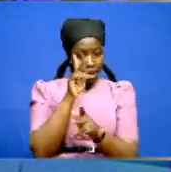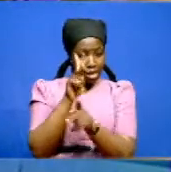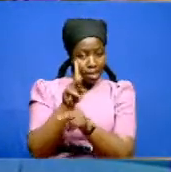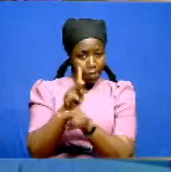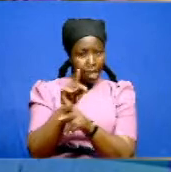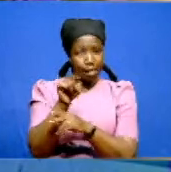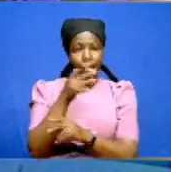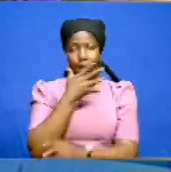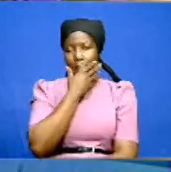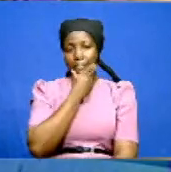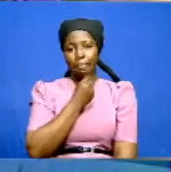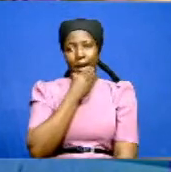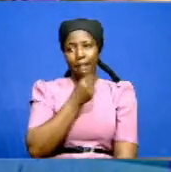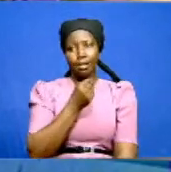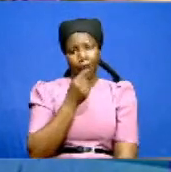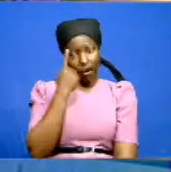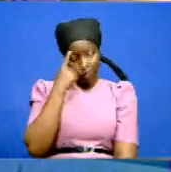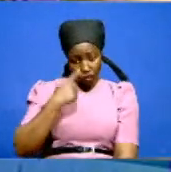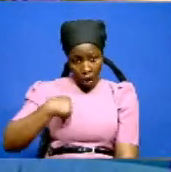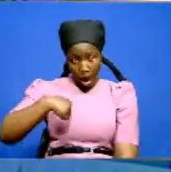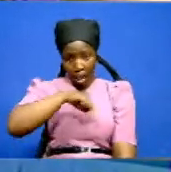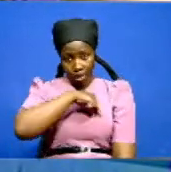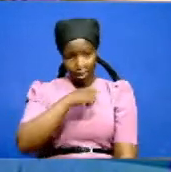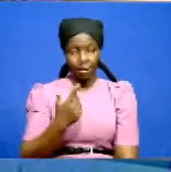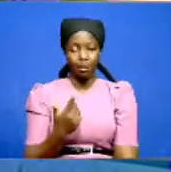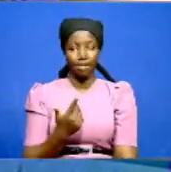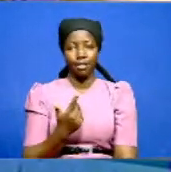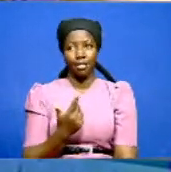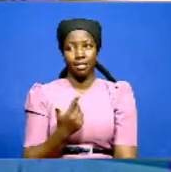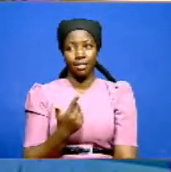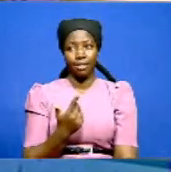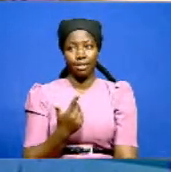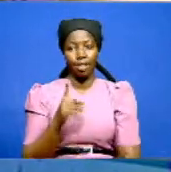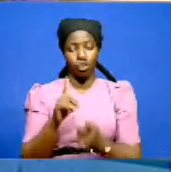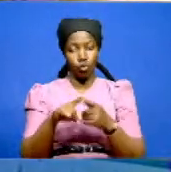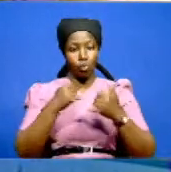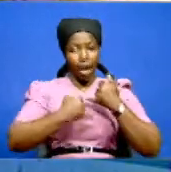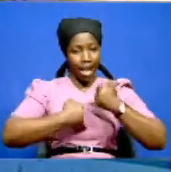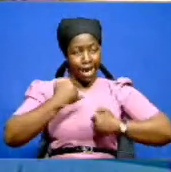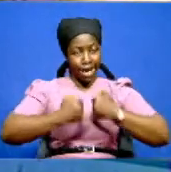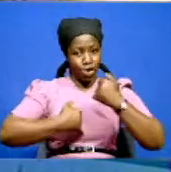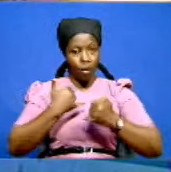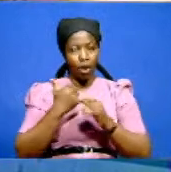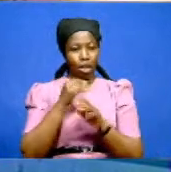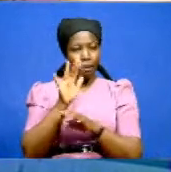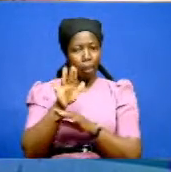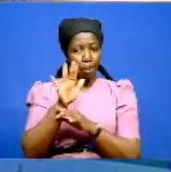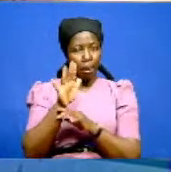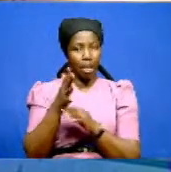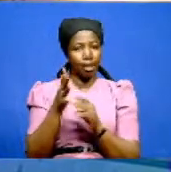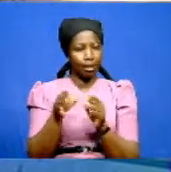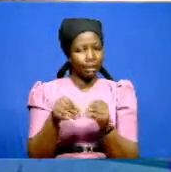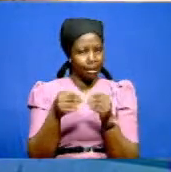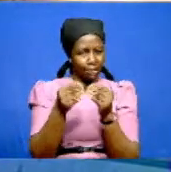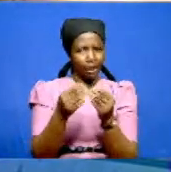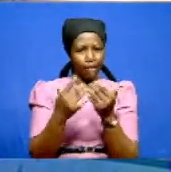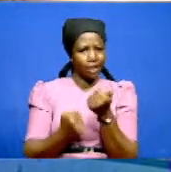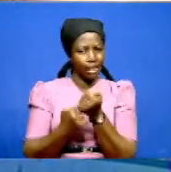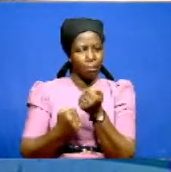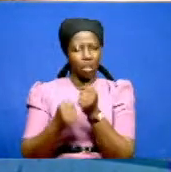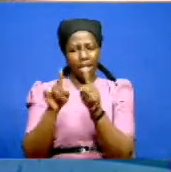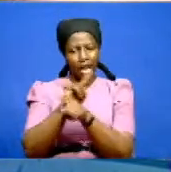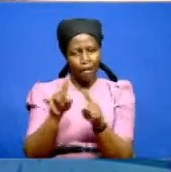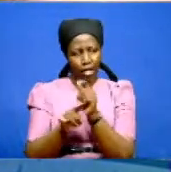mzee for us to enjoy his benevolence and everything he did